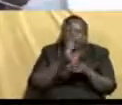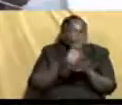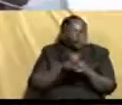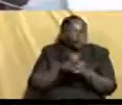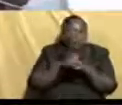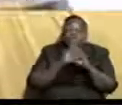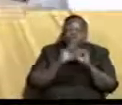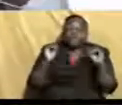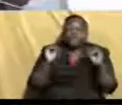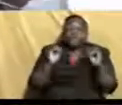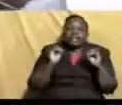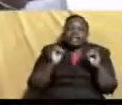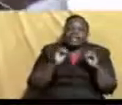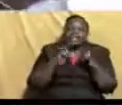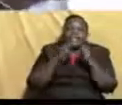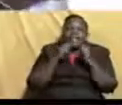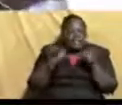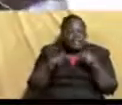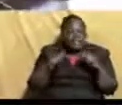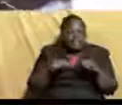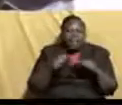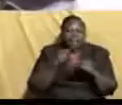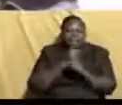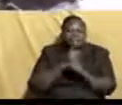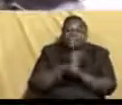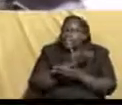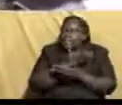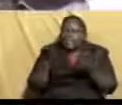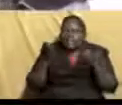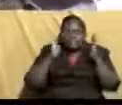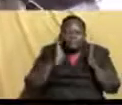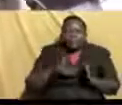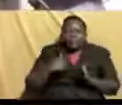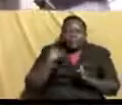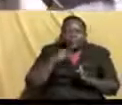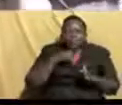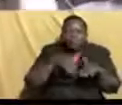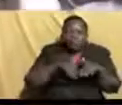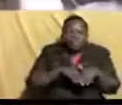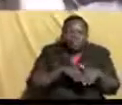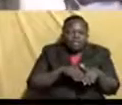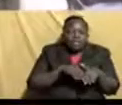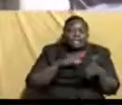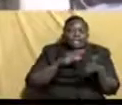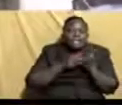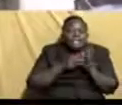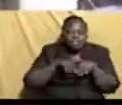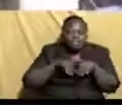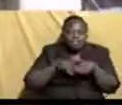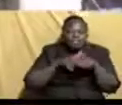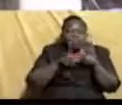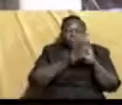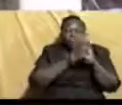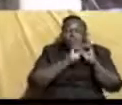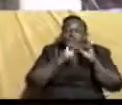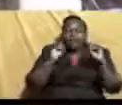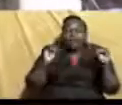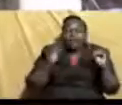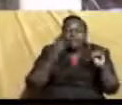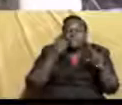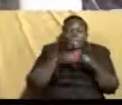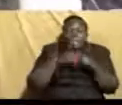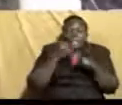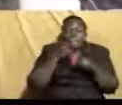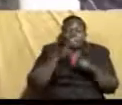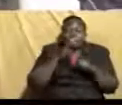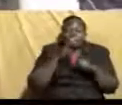word go. It was never enacted. And anyone who relied on it relied on no law at all. But if it is substantive, that